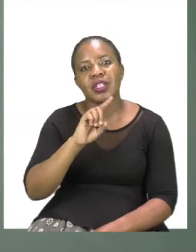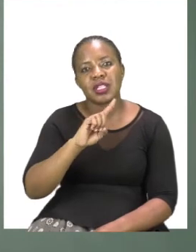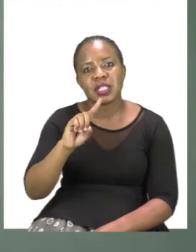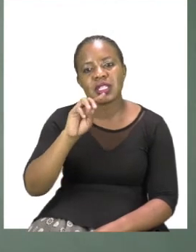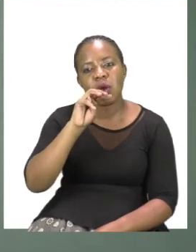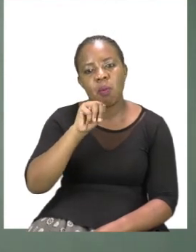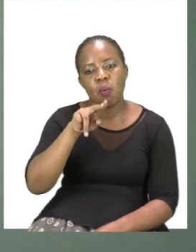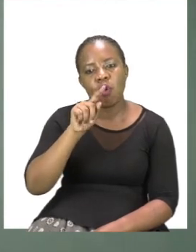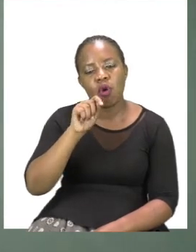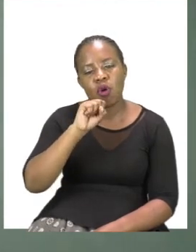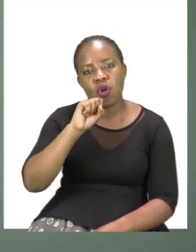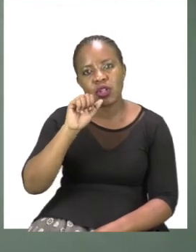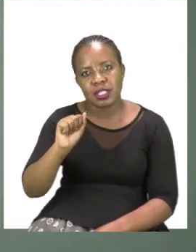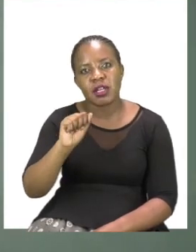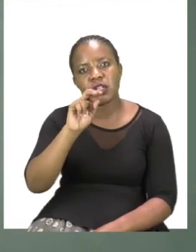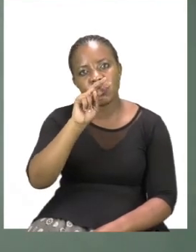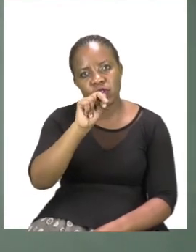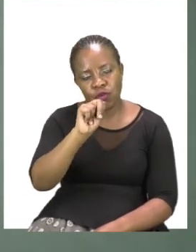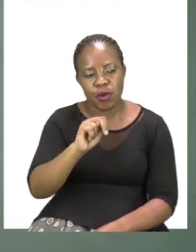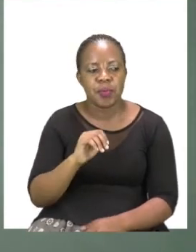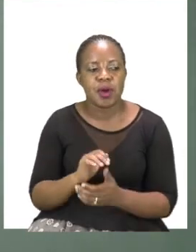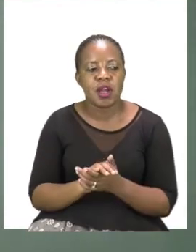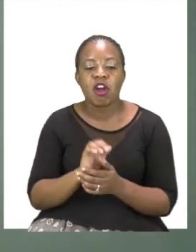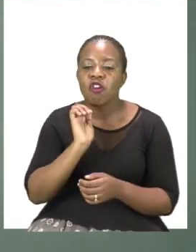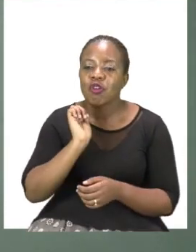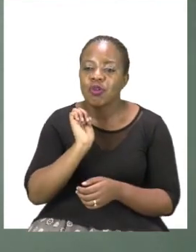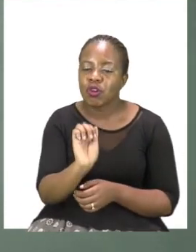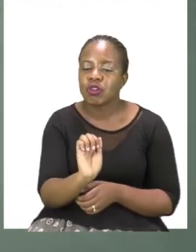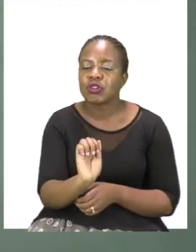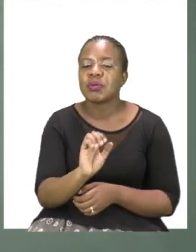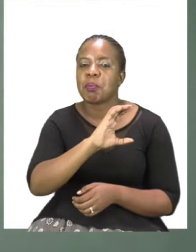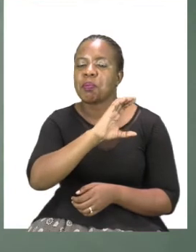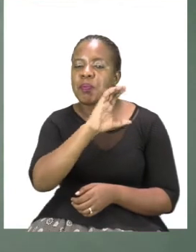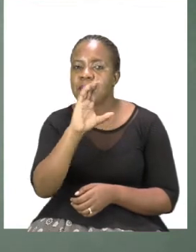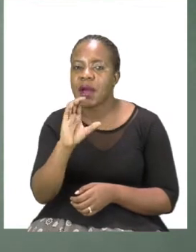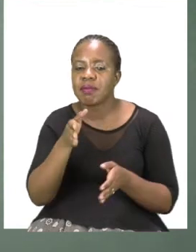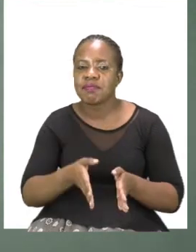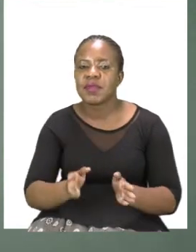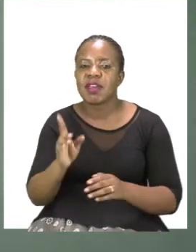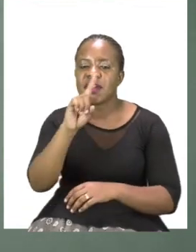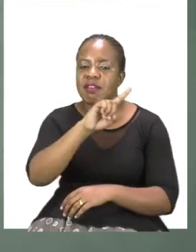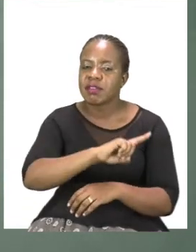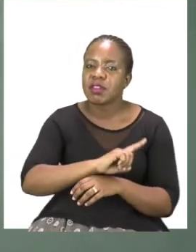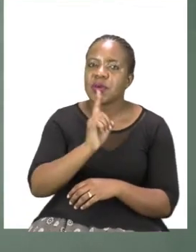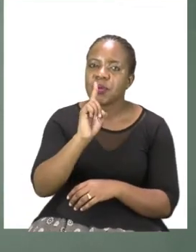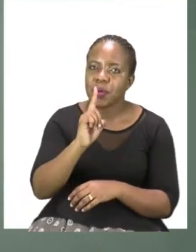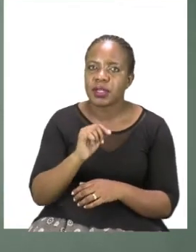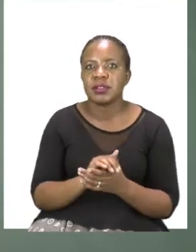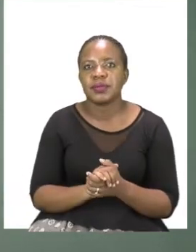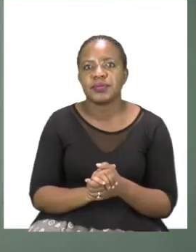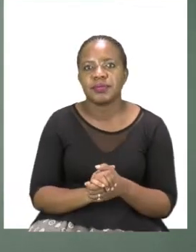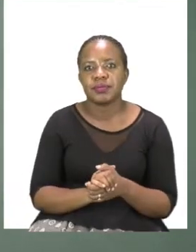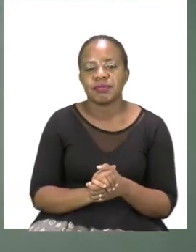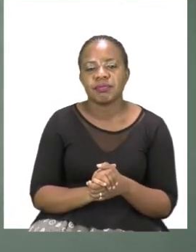now go to the next one. But before we do that, please make sure that you write the correct spelling of your month. Take